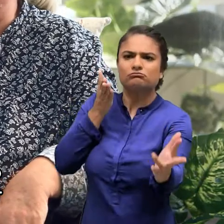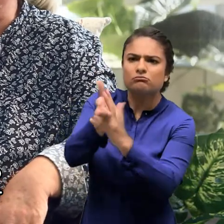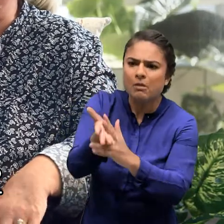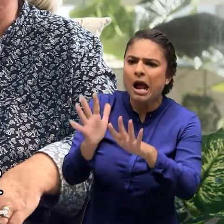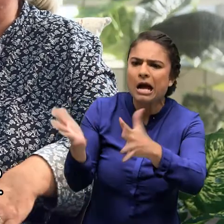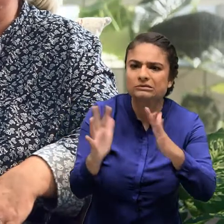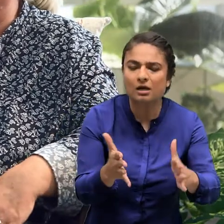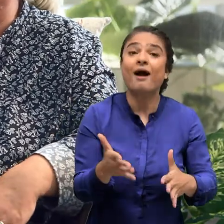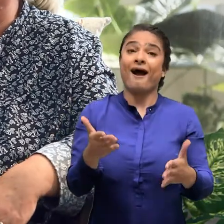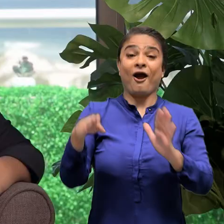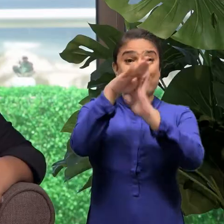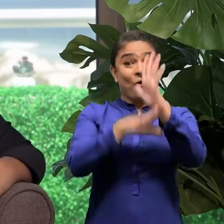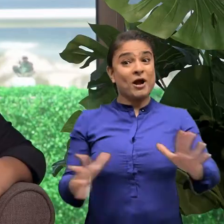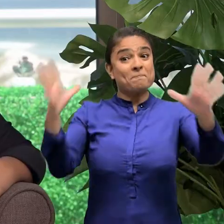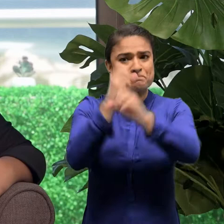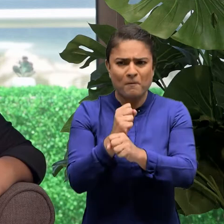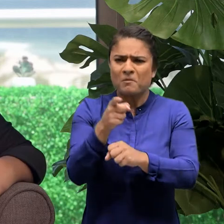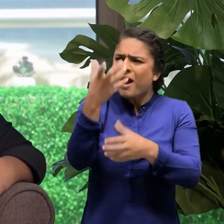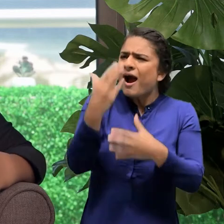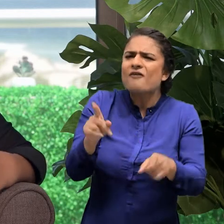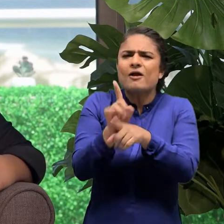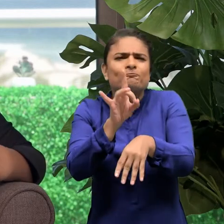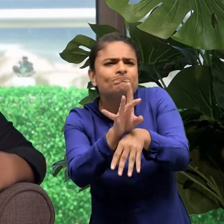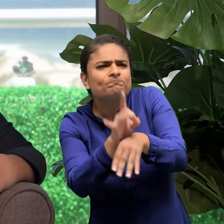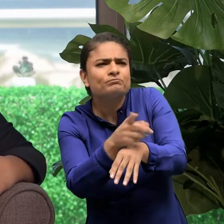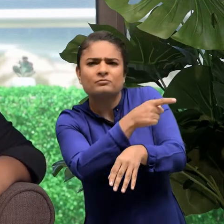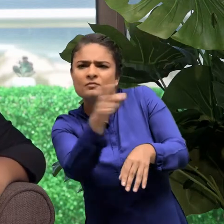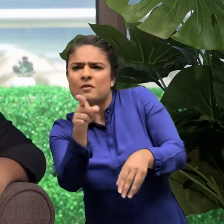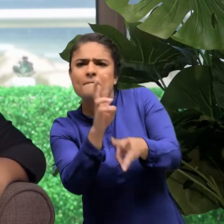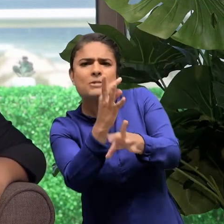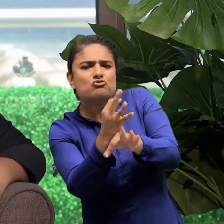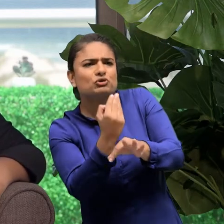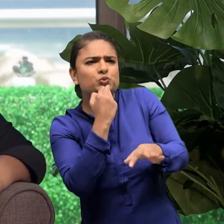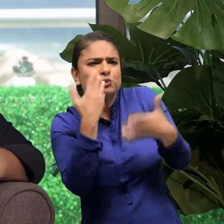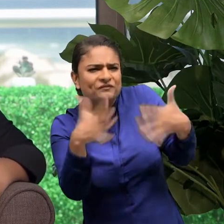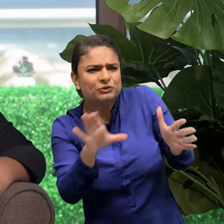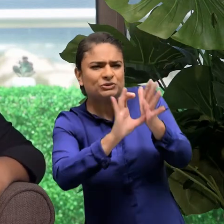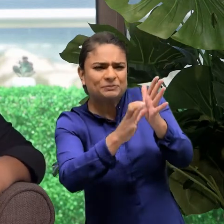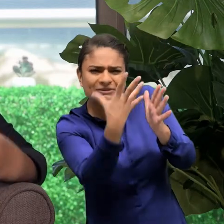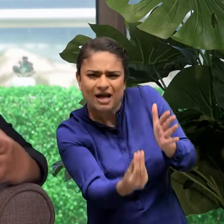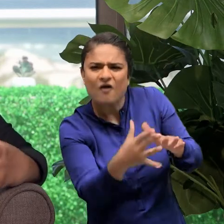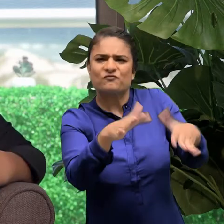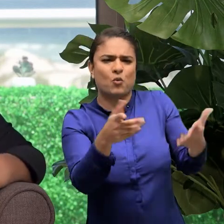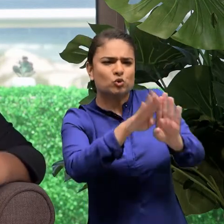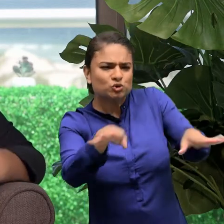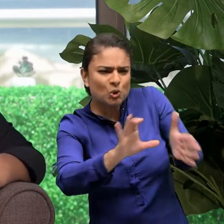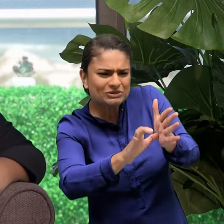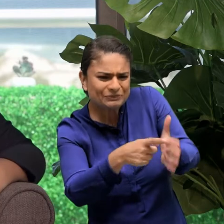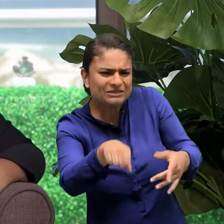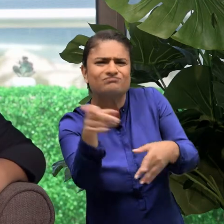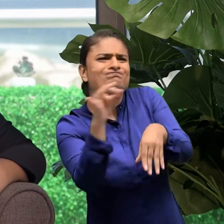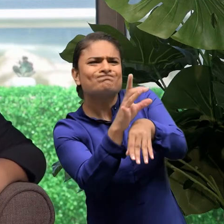of information. To end off the show, is there any advice that you would love to leave for parents who have children